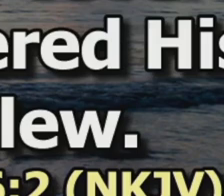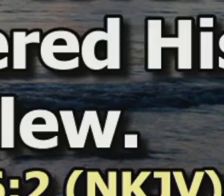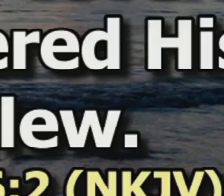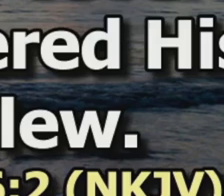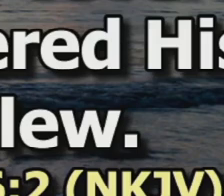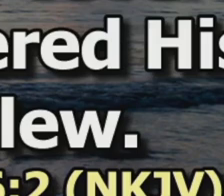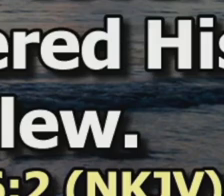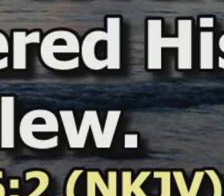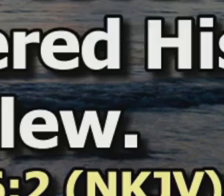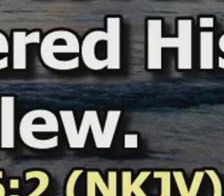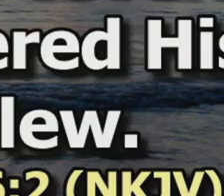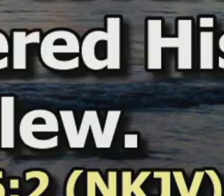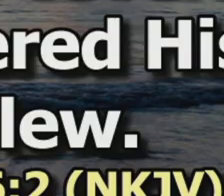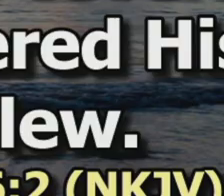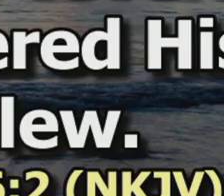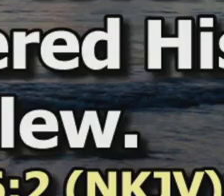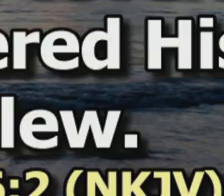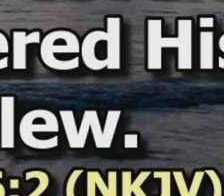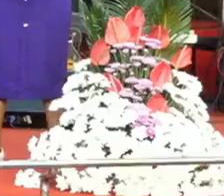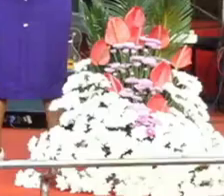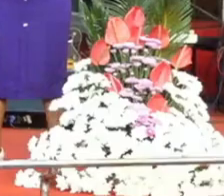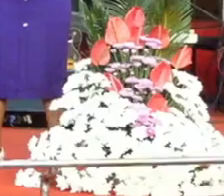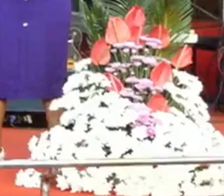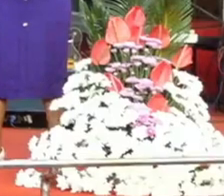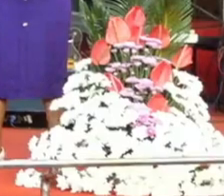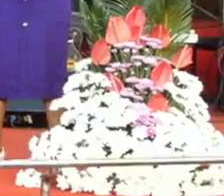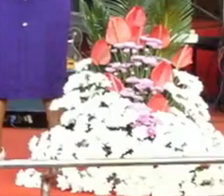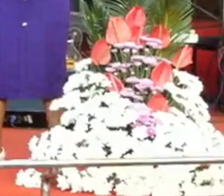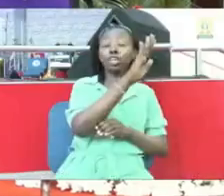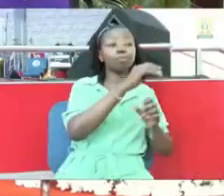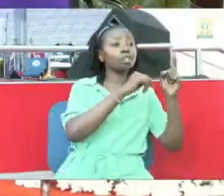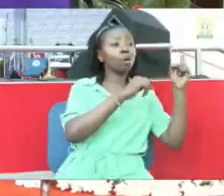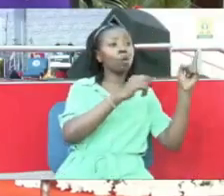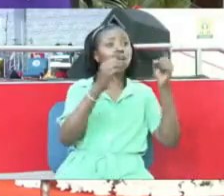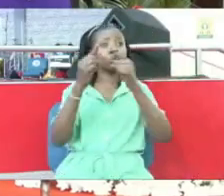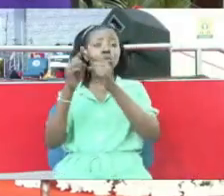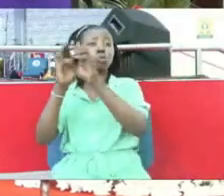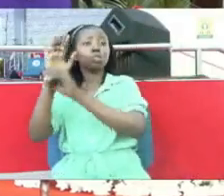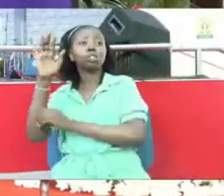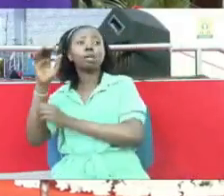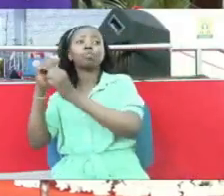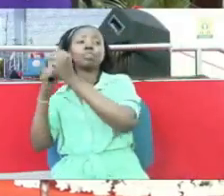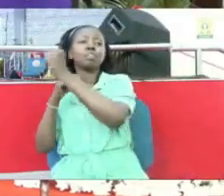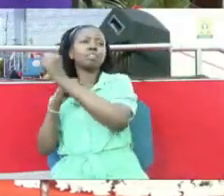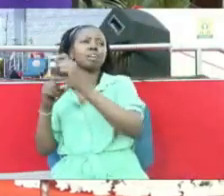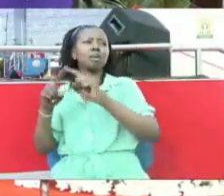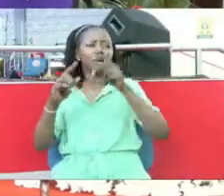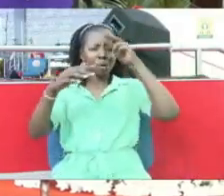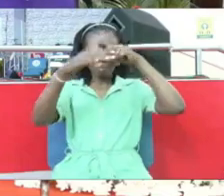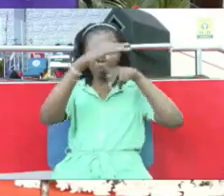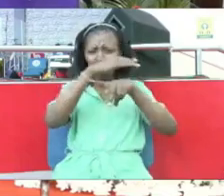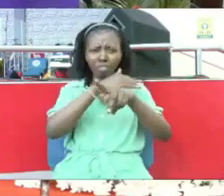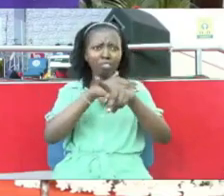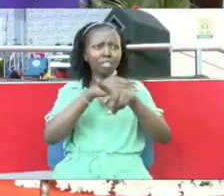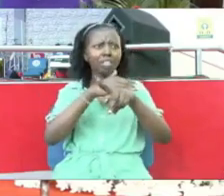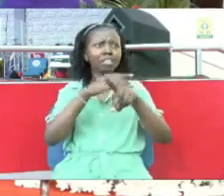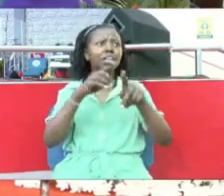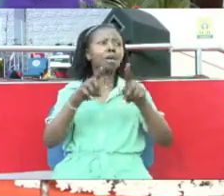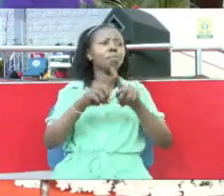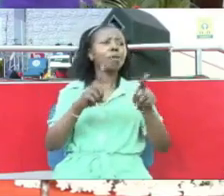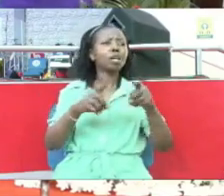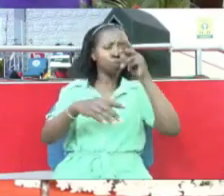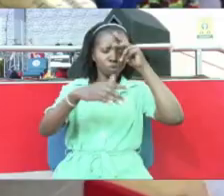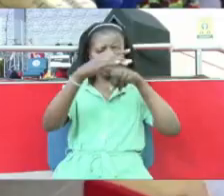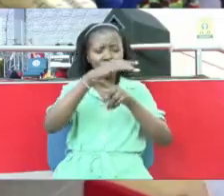been prophesying from chapter 1 to chapter 5. He has been a prophet, but he's a prophesying about kings and